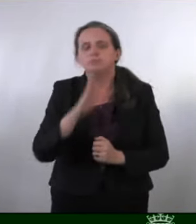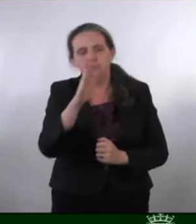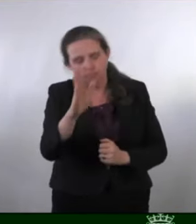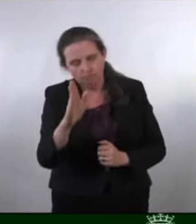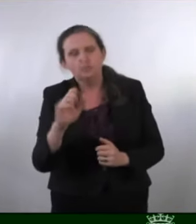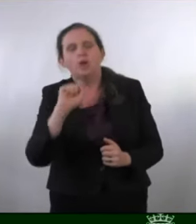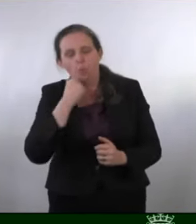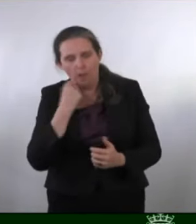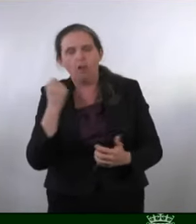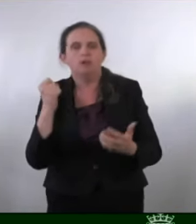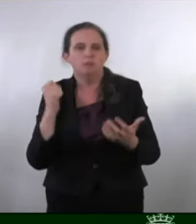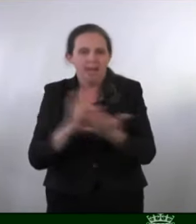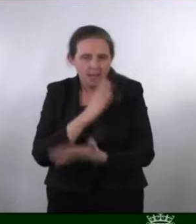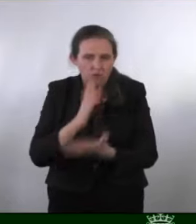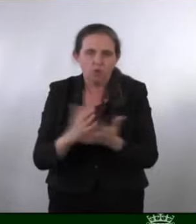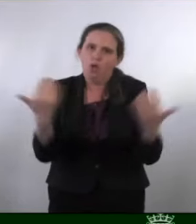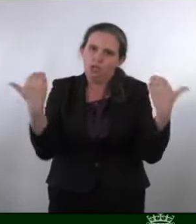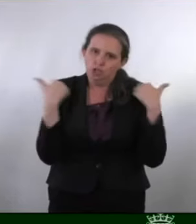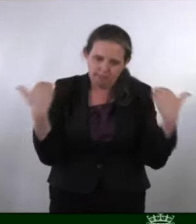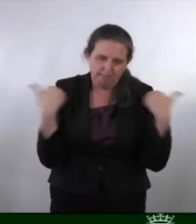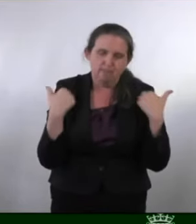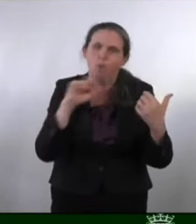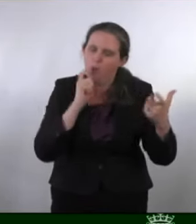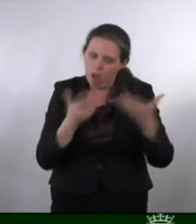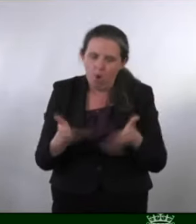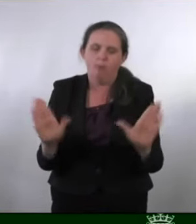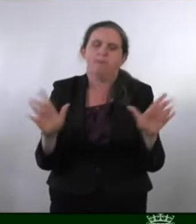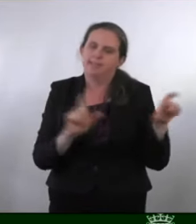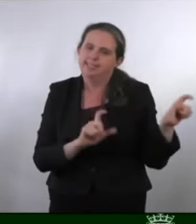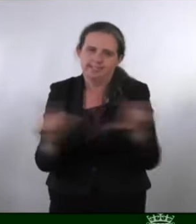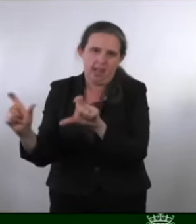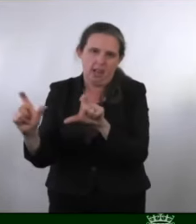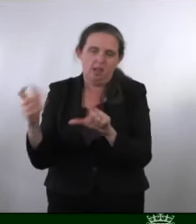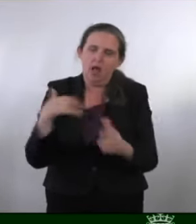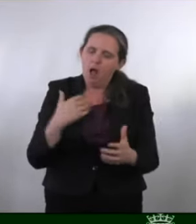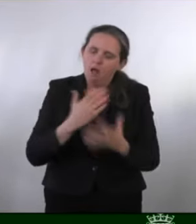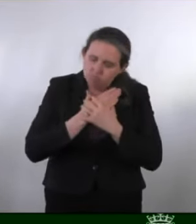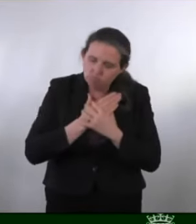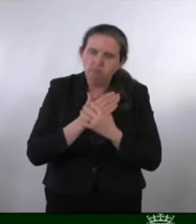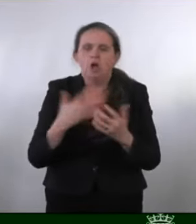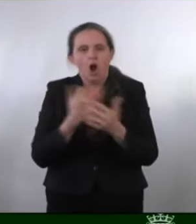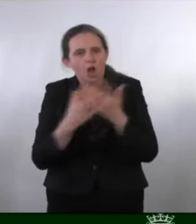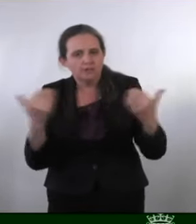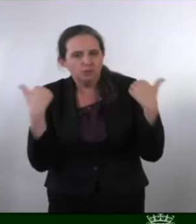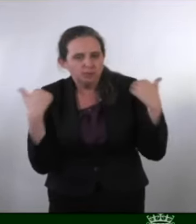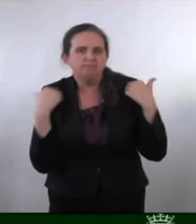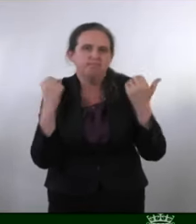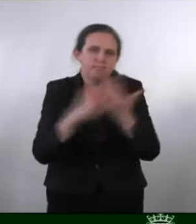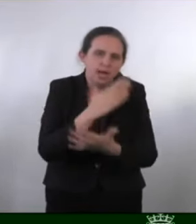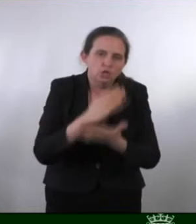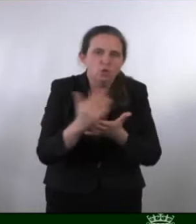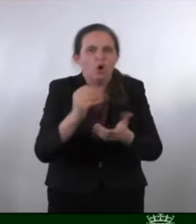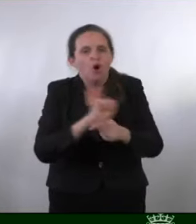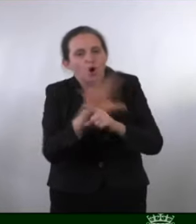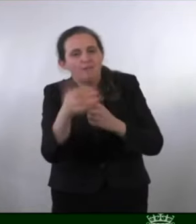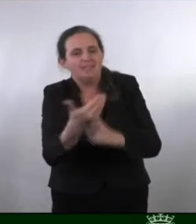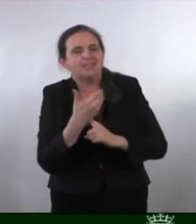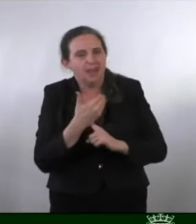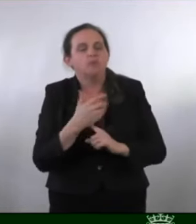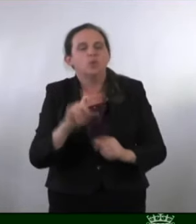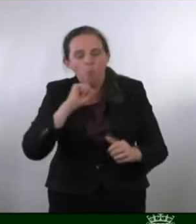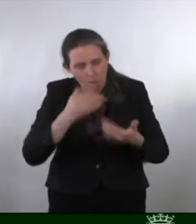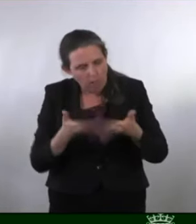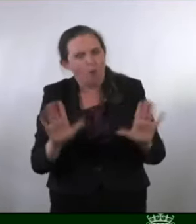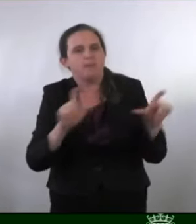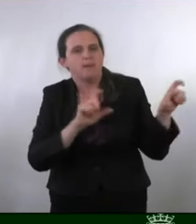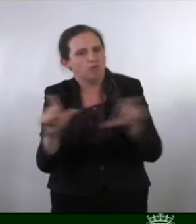enormous efforts that most gyms have gone to make sure that they're COVID secure. Ruth Cadbury. Thank you, Mr. Speaker.